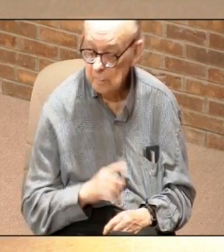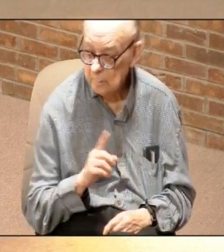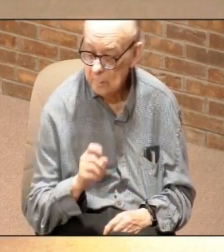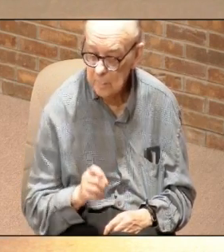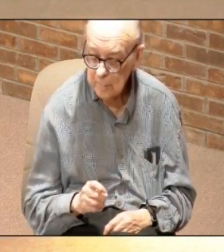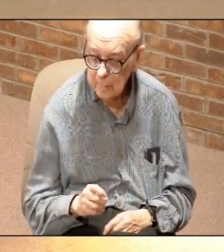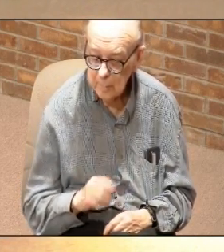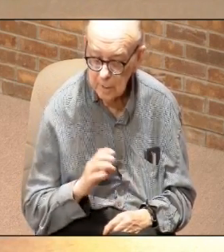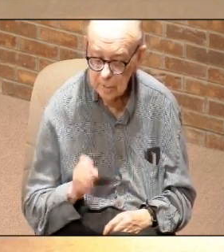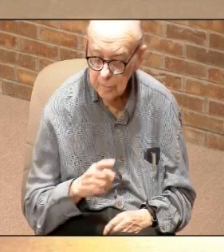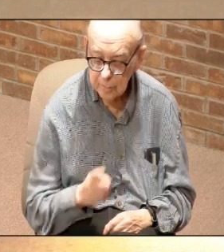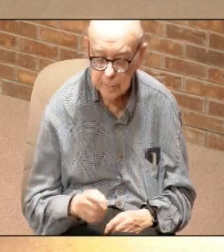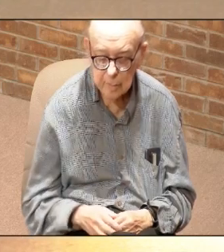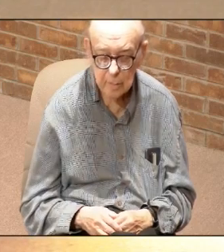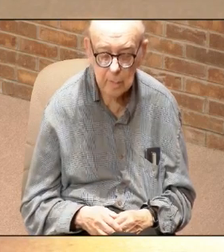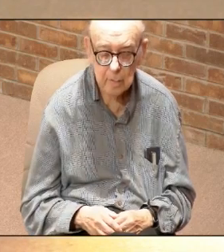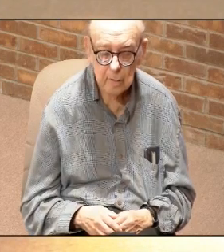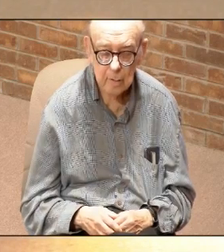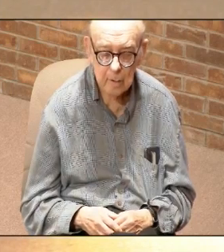Did you ever